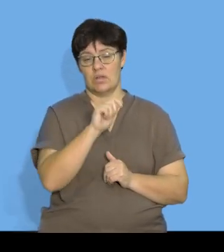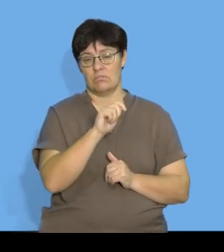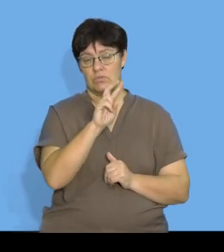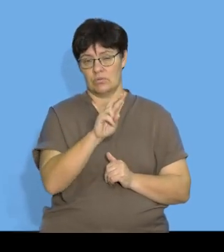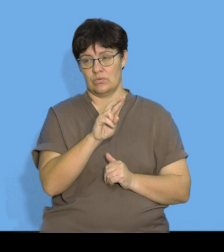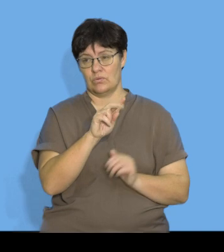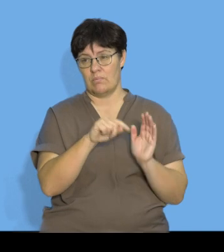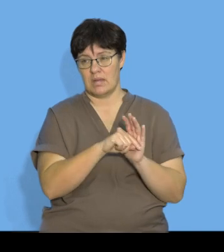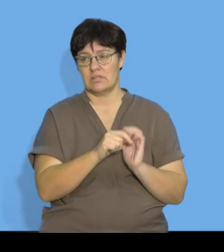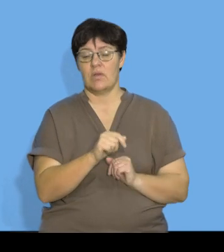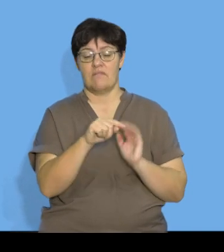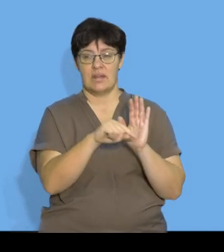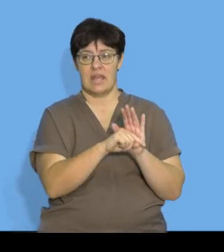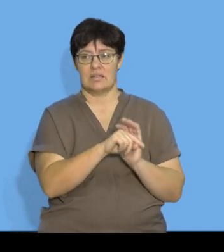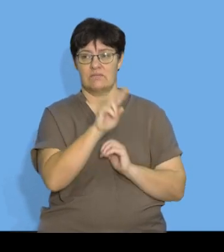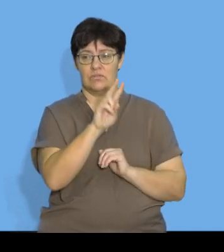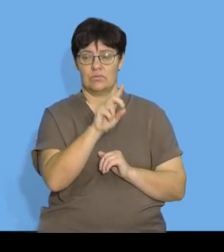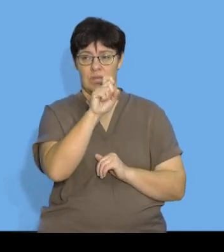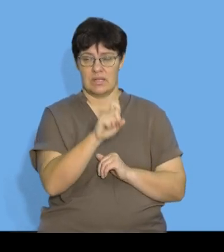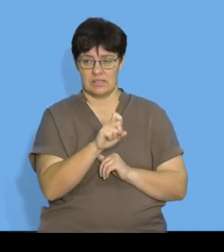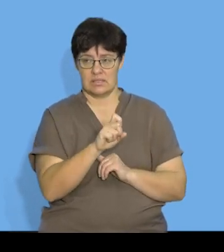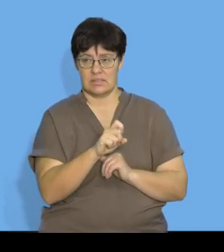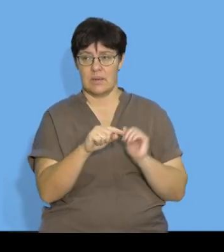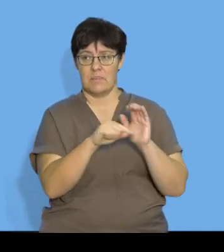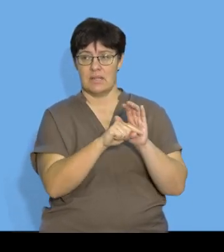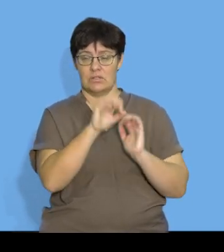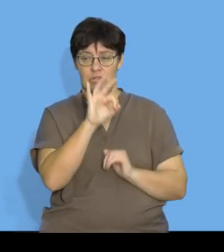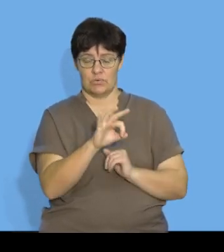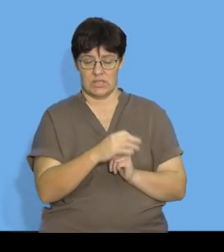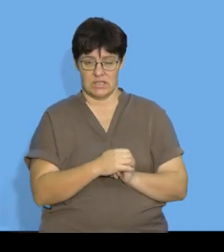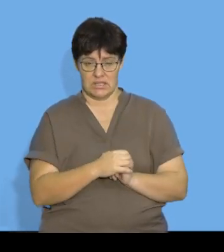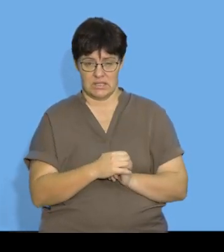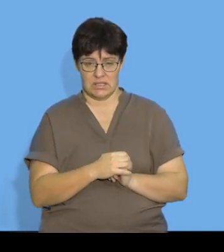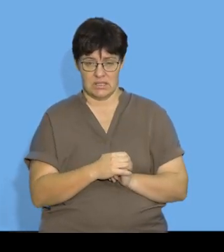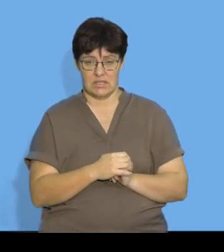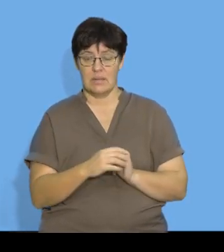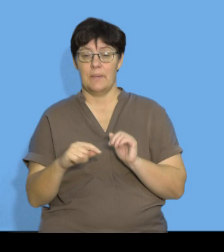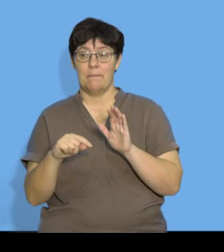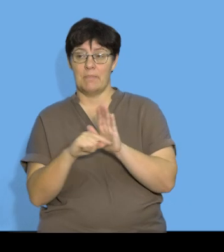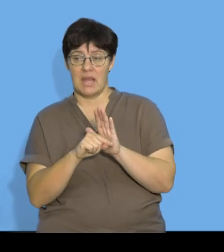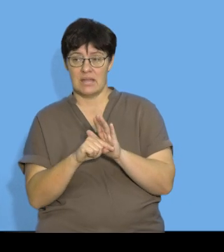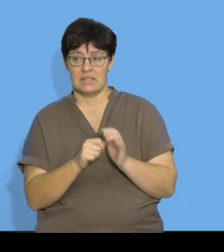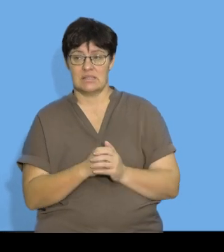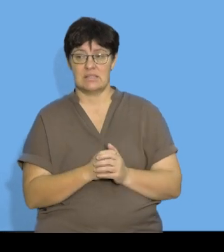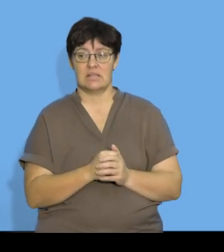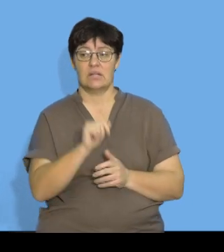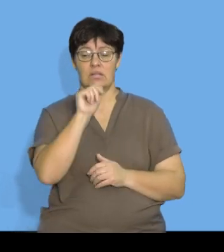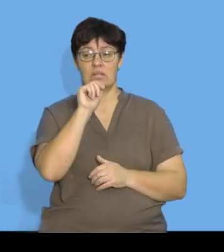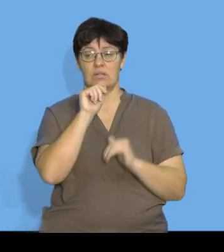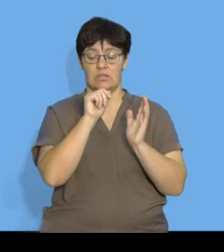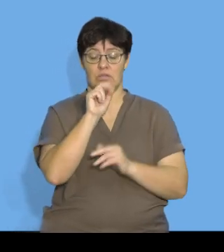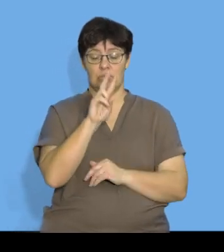1, I'm going to have negative 2x minus 3. Then I'm going to subtract term 1, which is